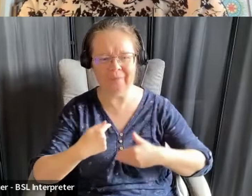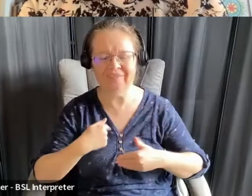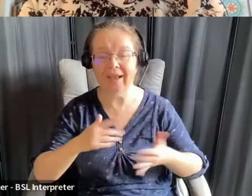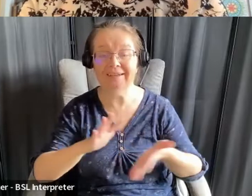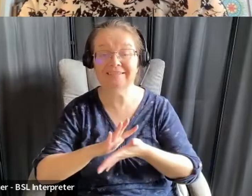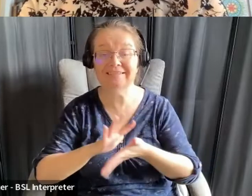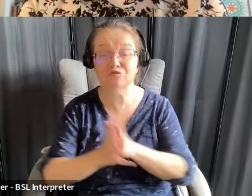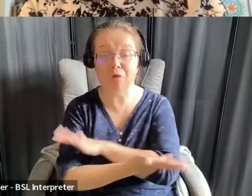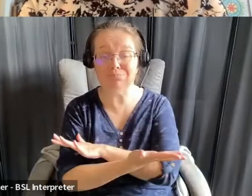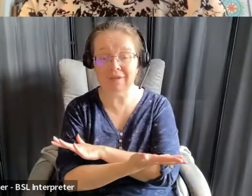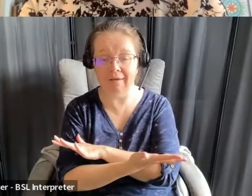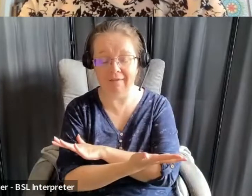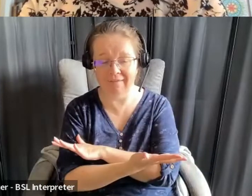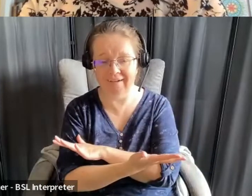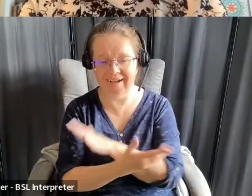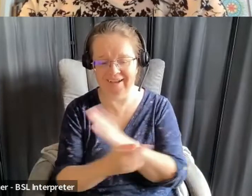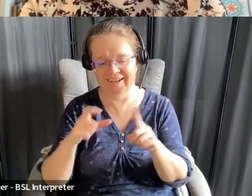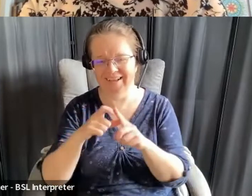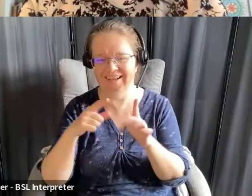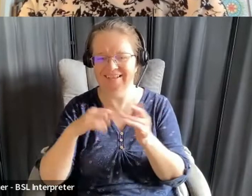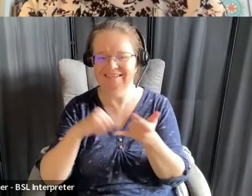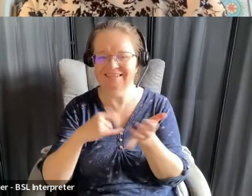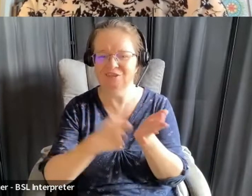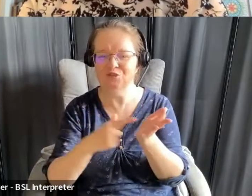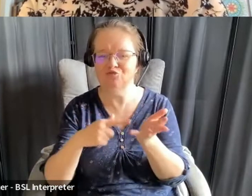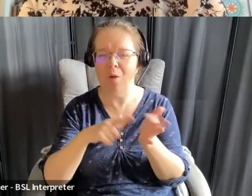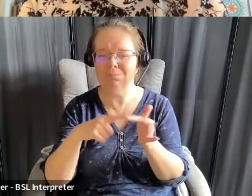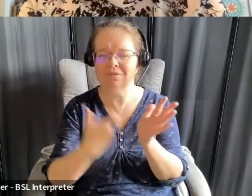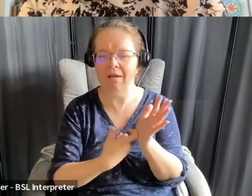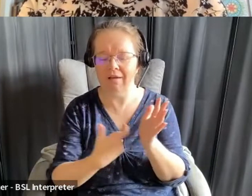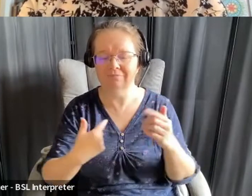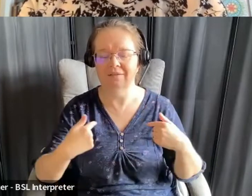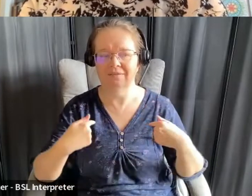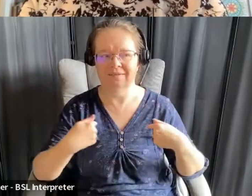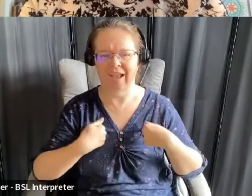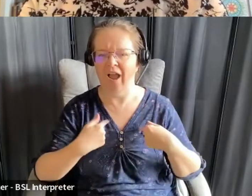disruptor. I like to do things differently. You